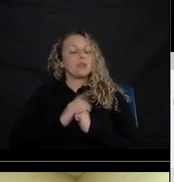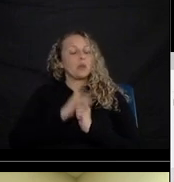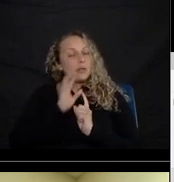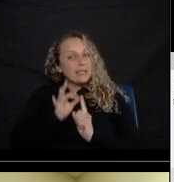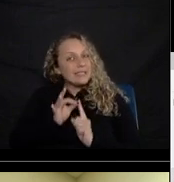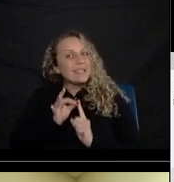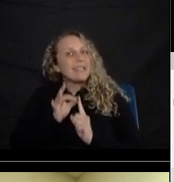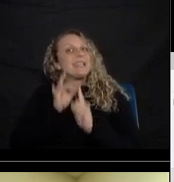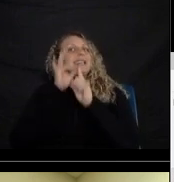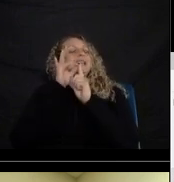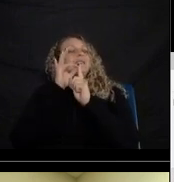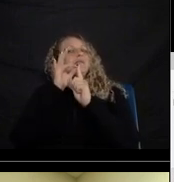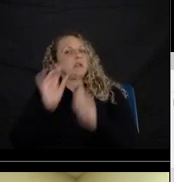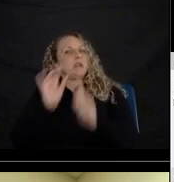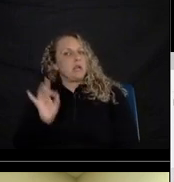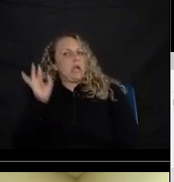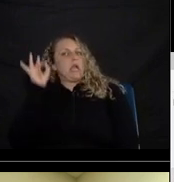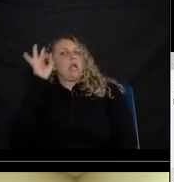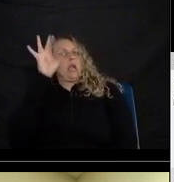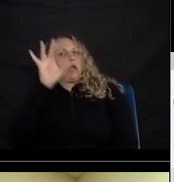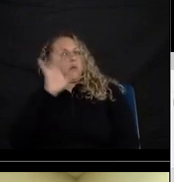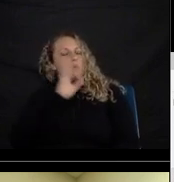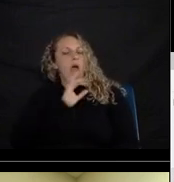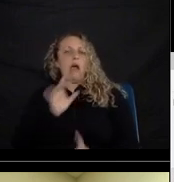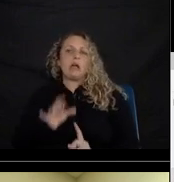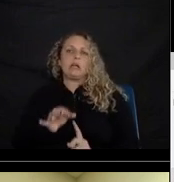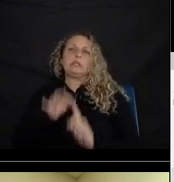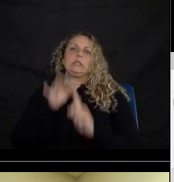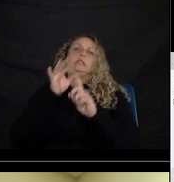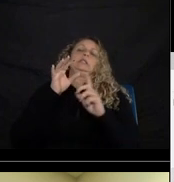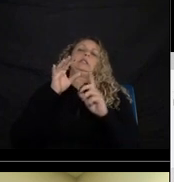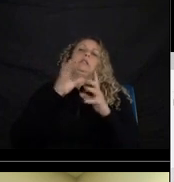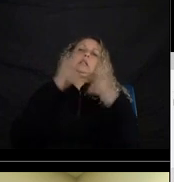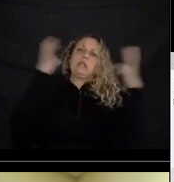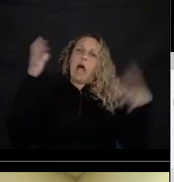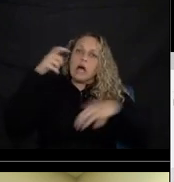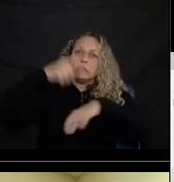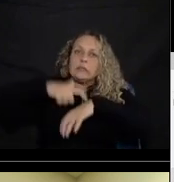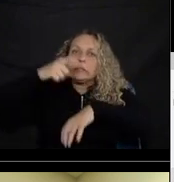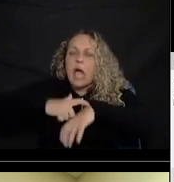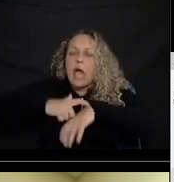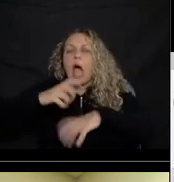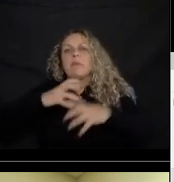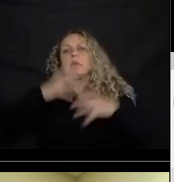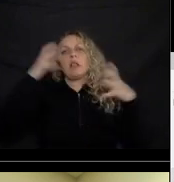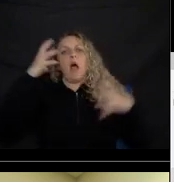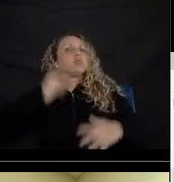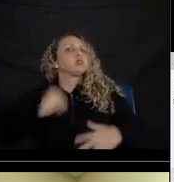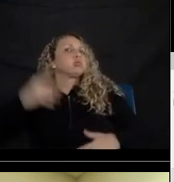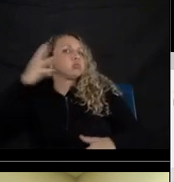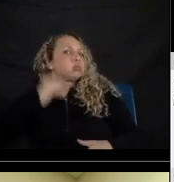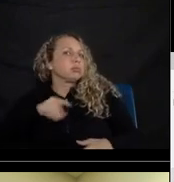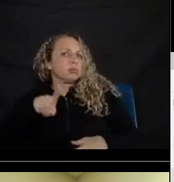significant input and significant time where he's become a well-credentialed